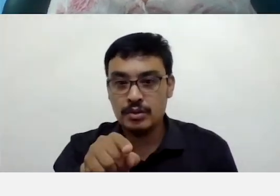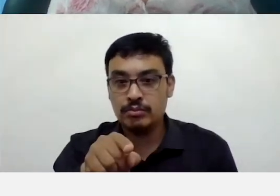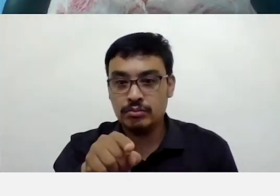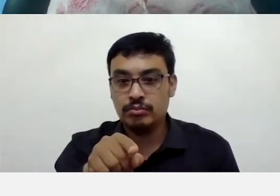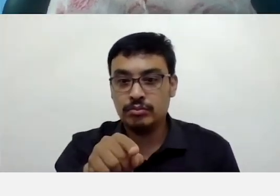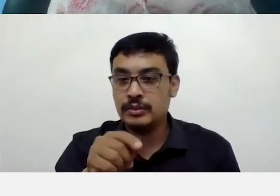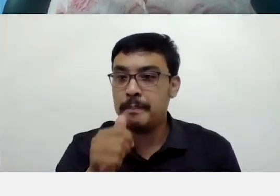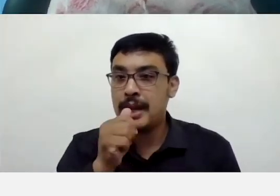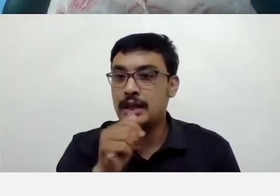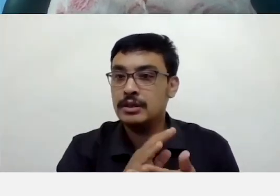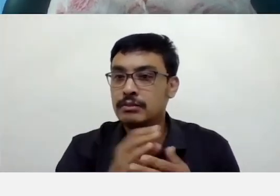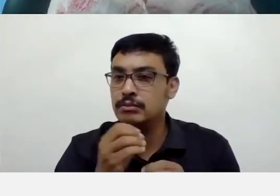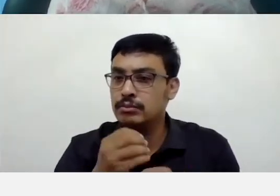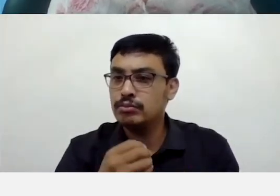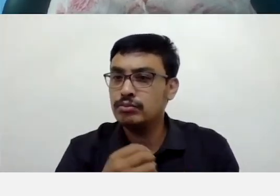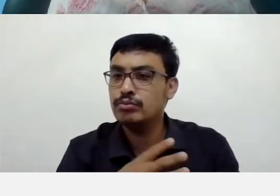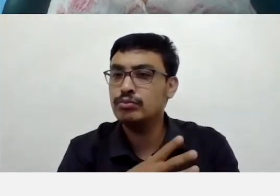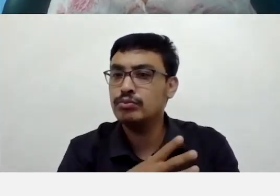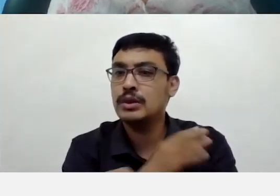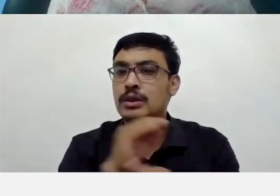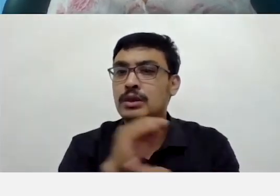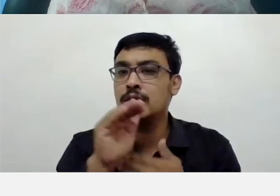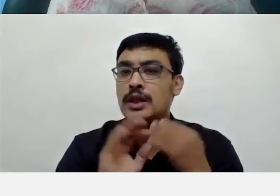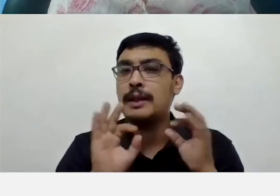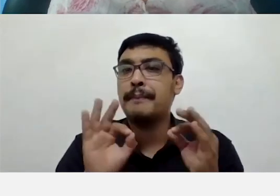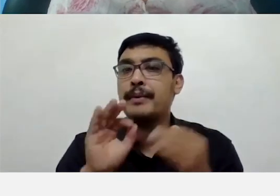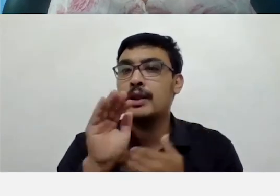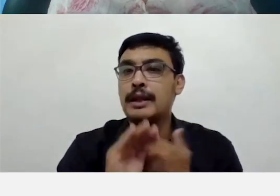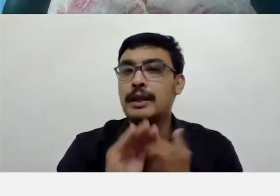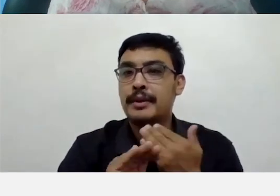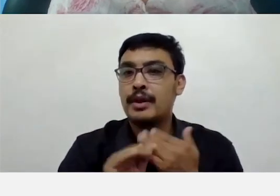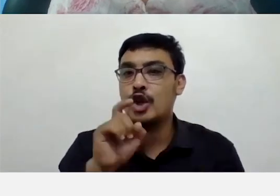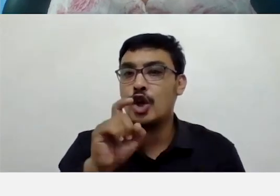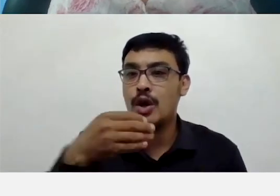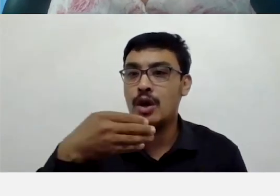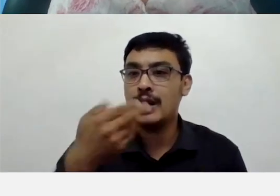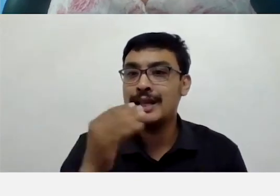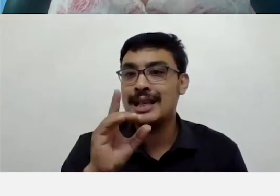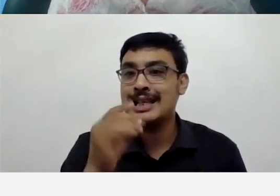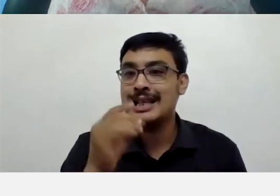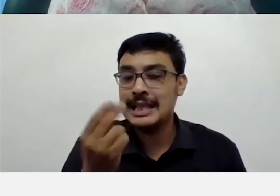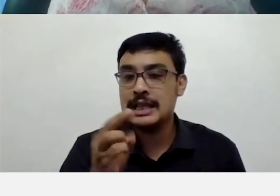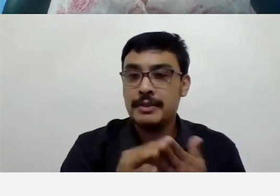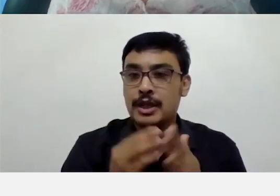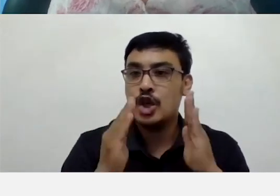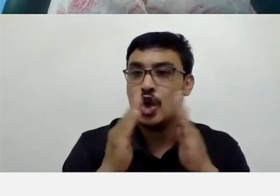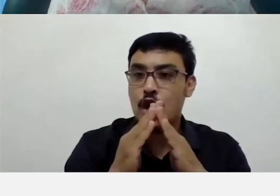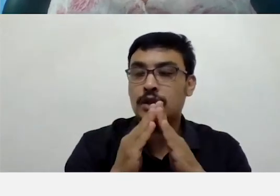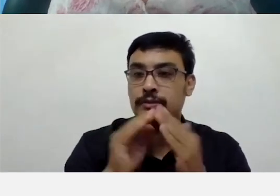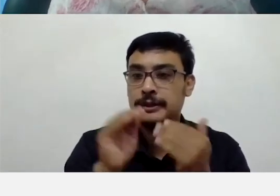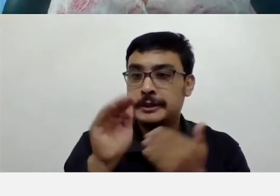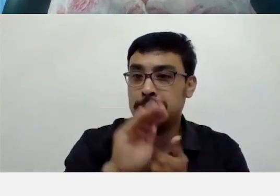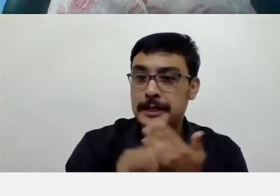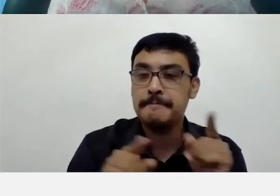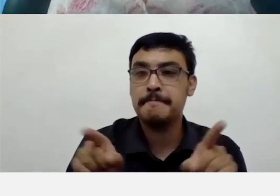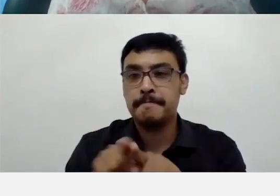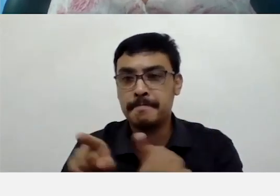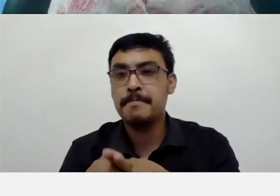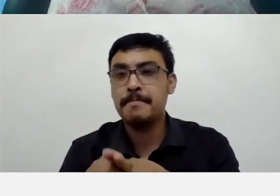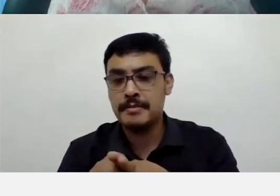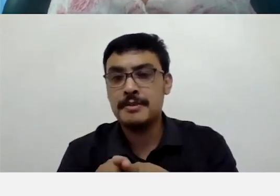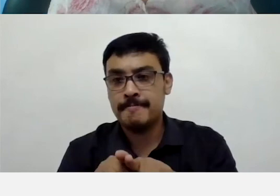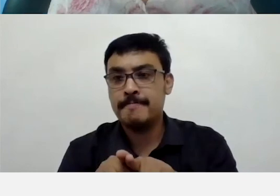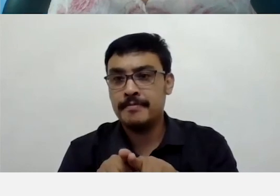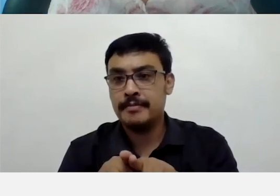properly. And opposite of this Gahiti, we can find house-like structure. It is called as